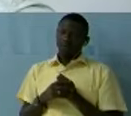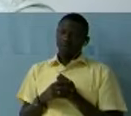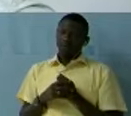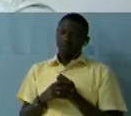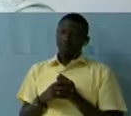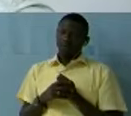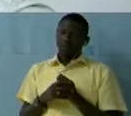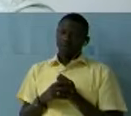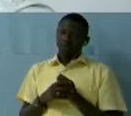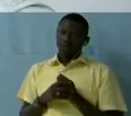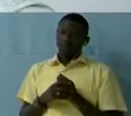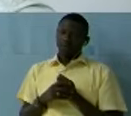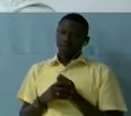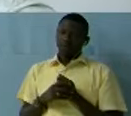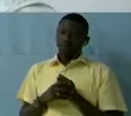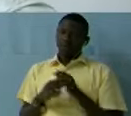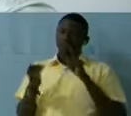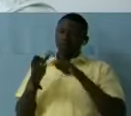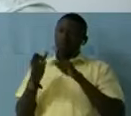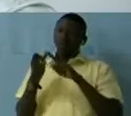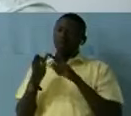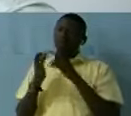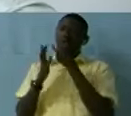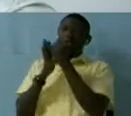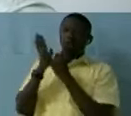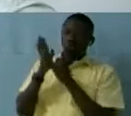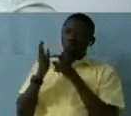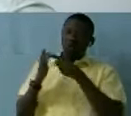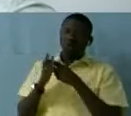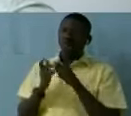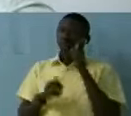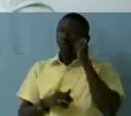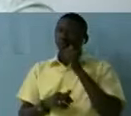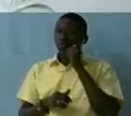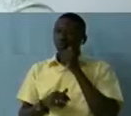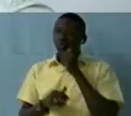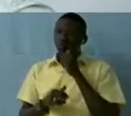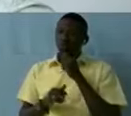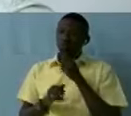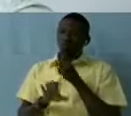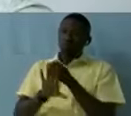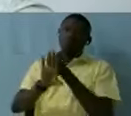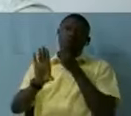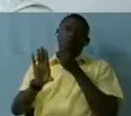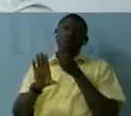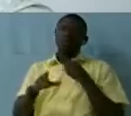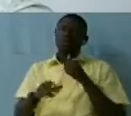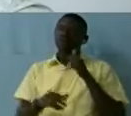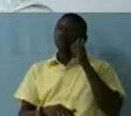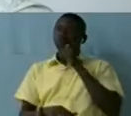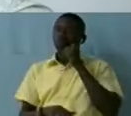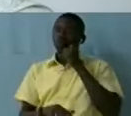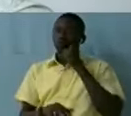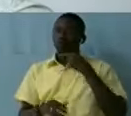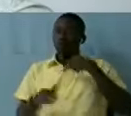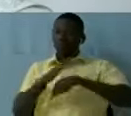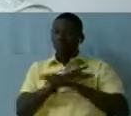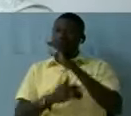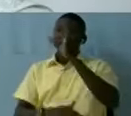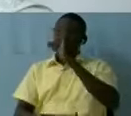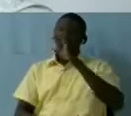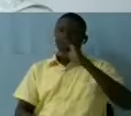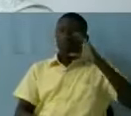And the issue of use immunity that is contained in the TRRC rules of procedure. And in fanang kul funal beglar